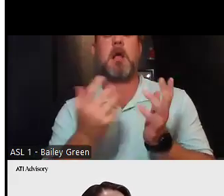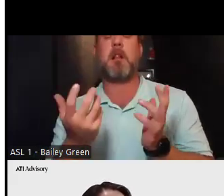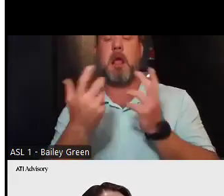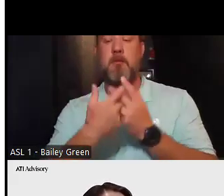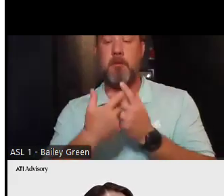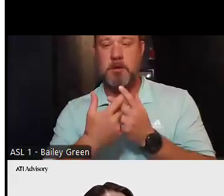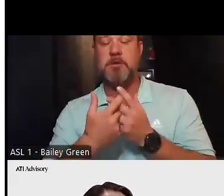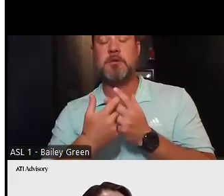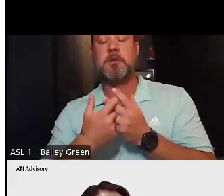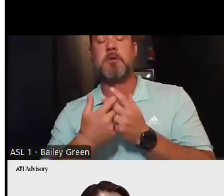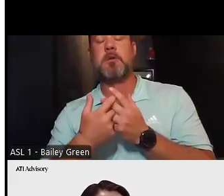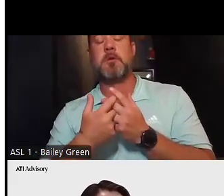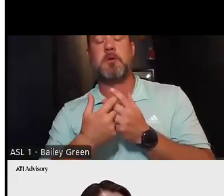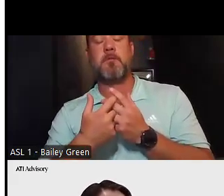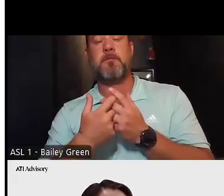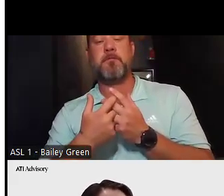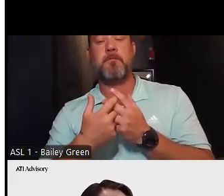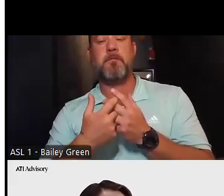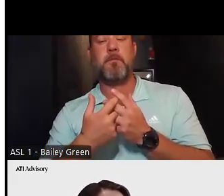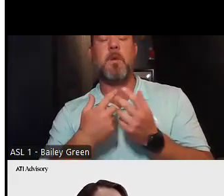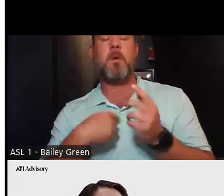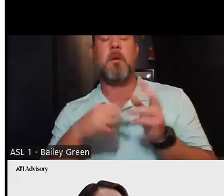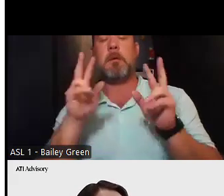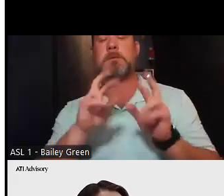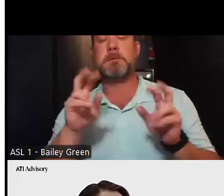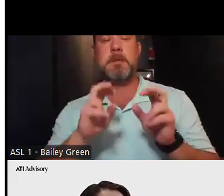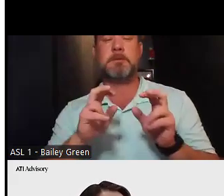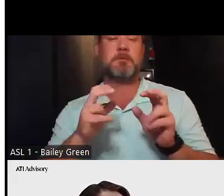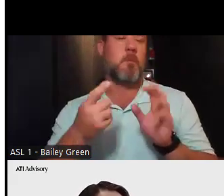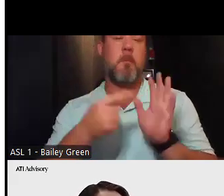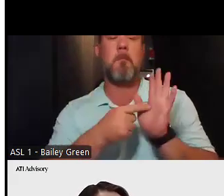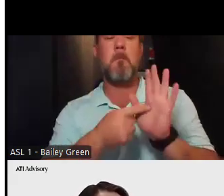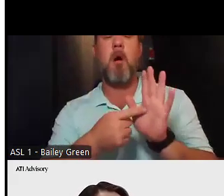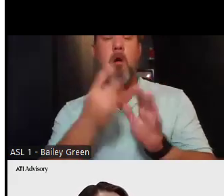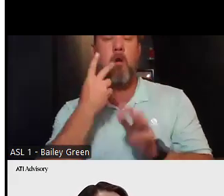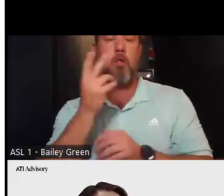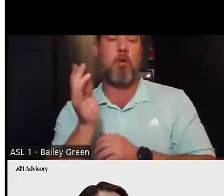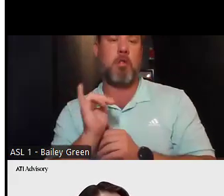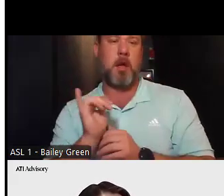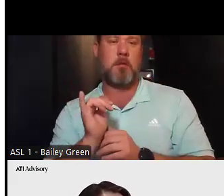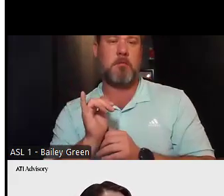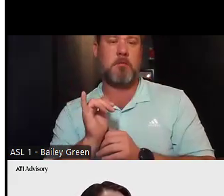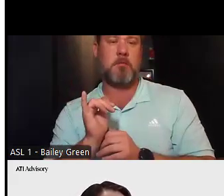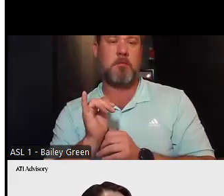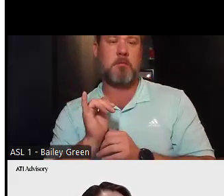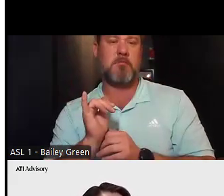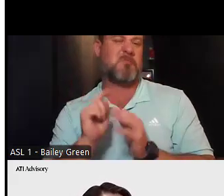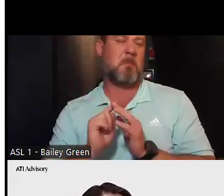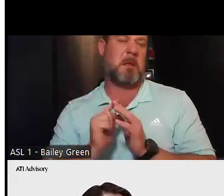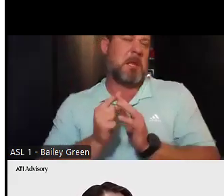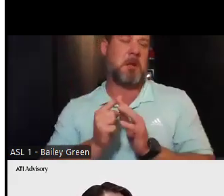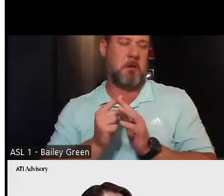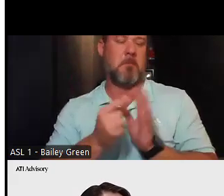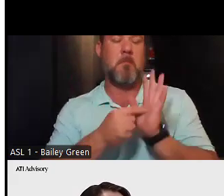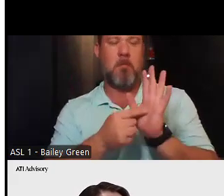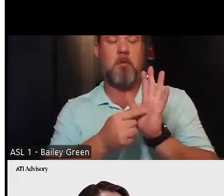state, we sort of assessed what a straw model might look like for this concept. And so what we've